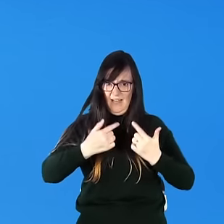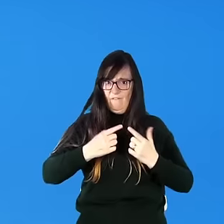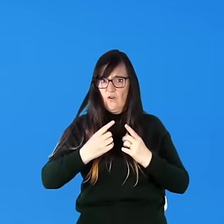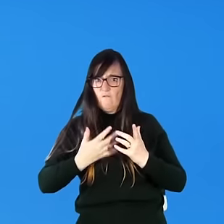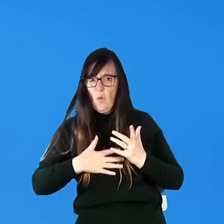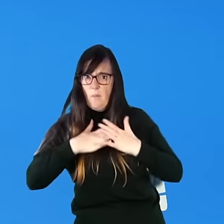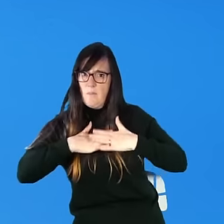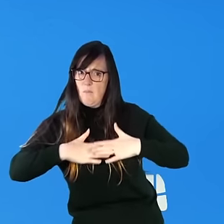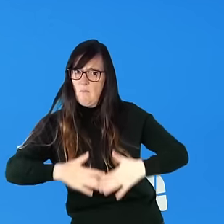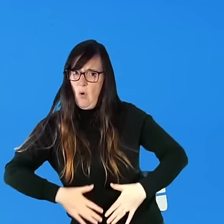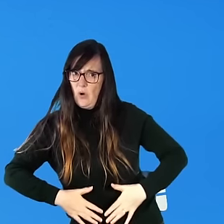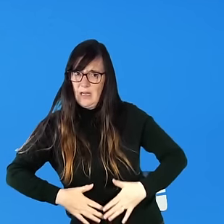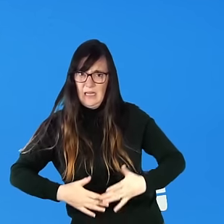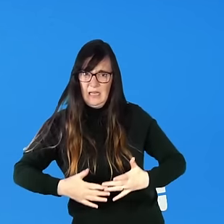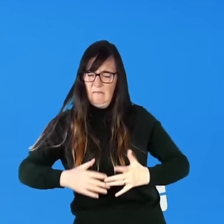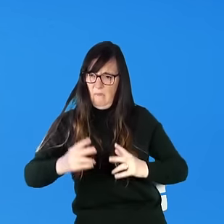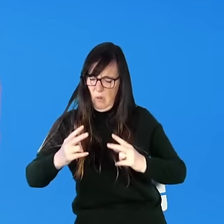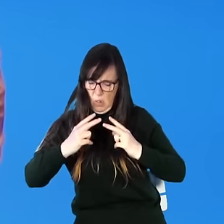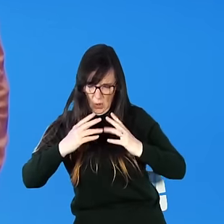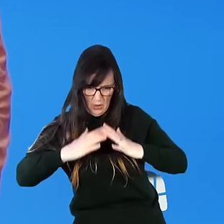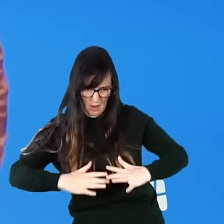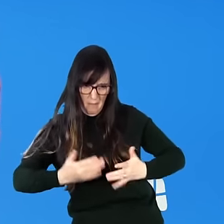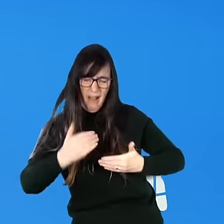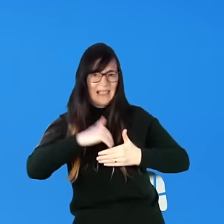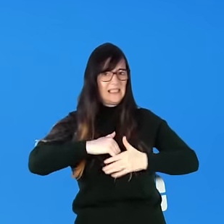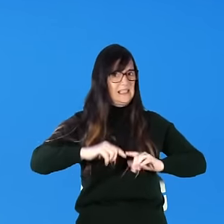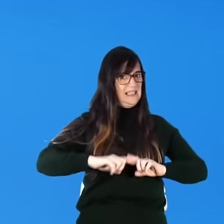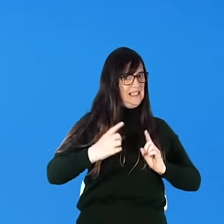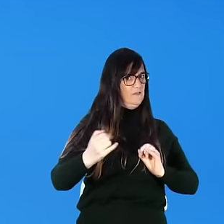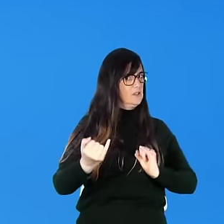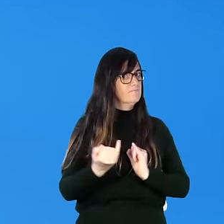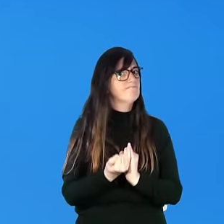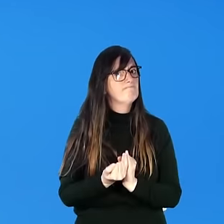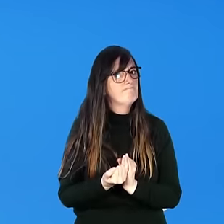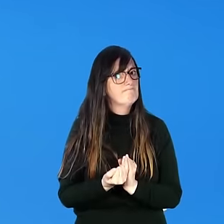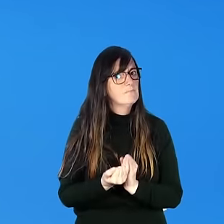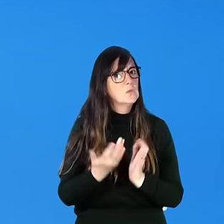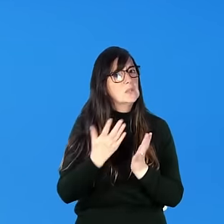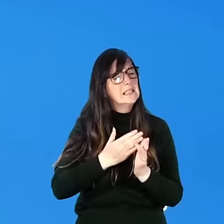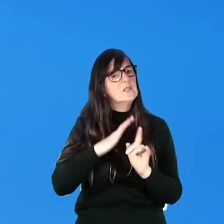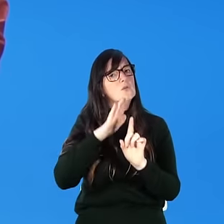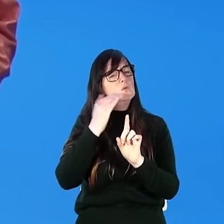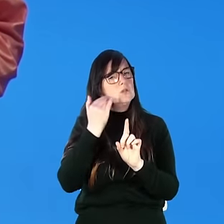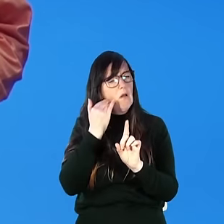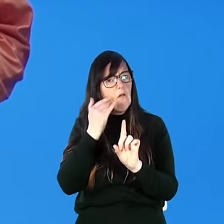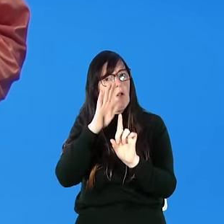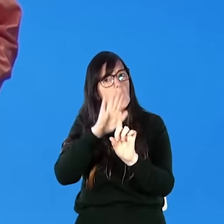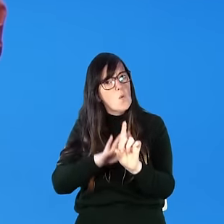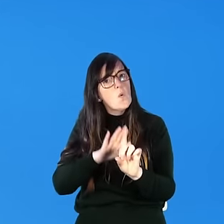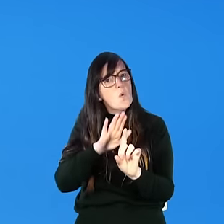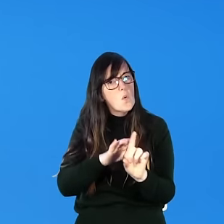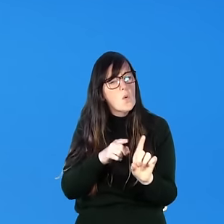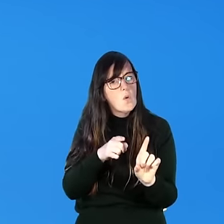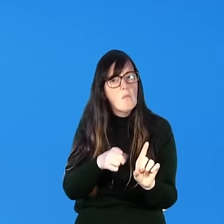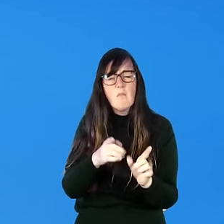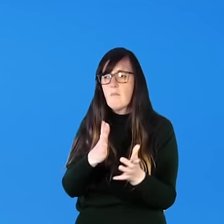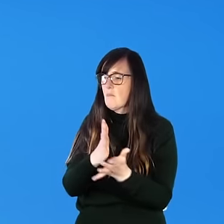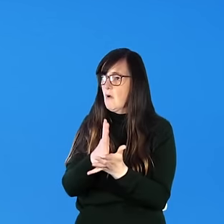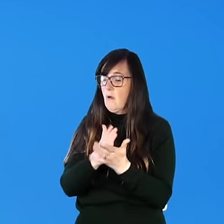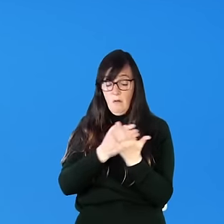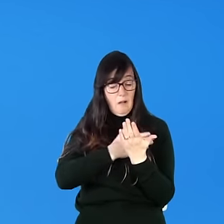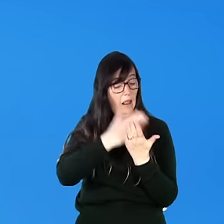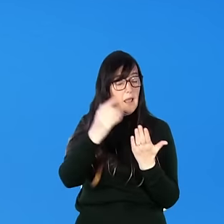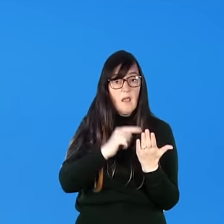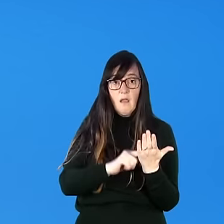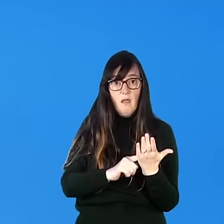to be compassionate as Christians. But God's word is clear. We do not invent our